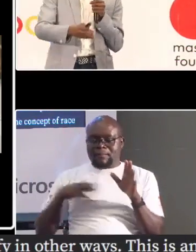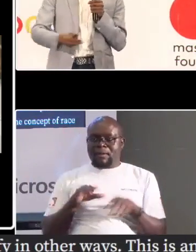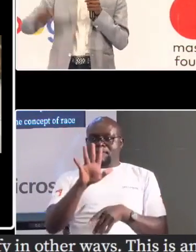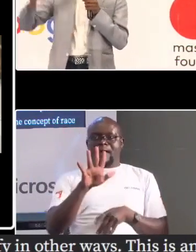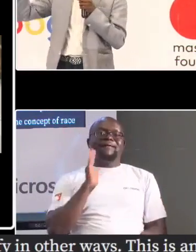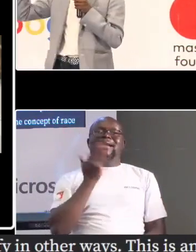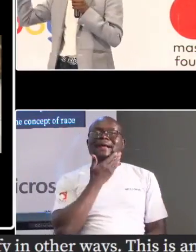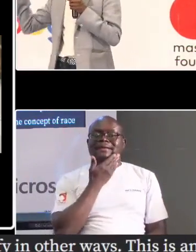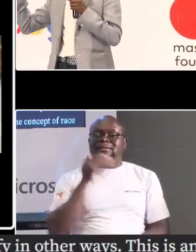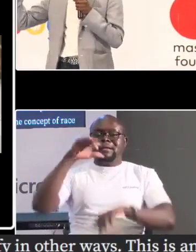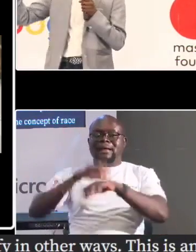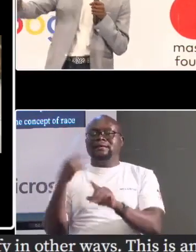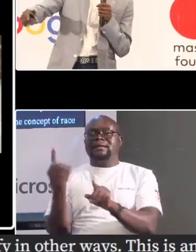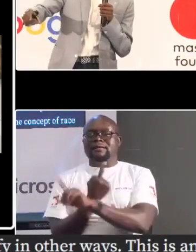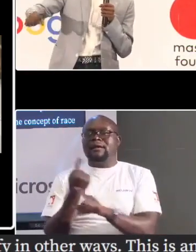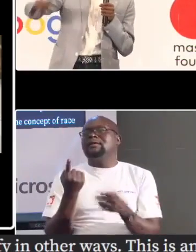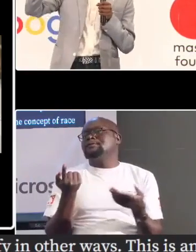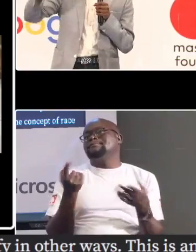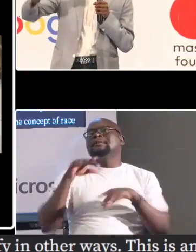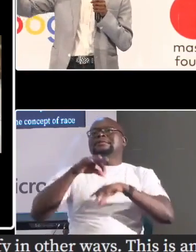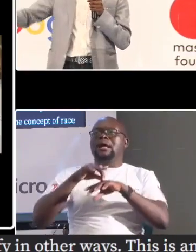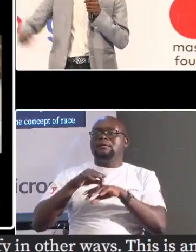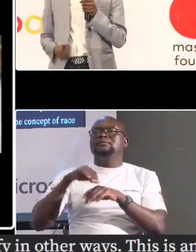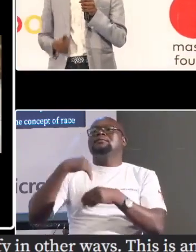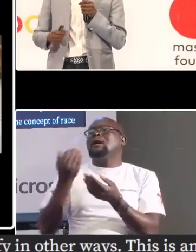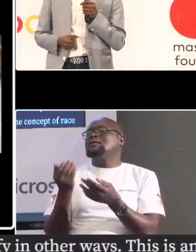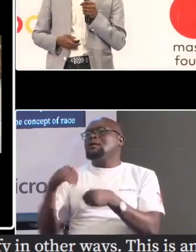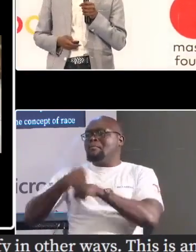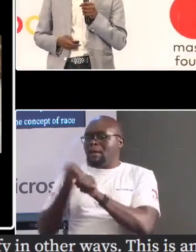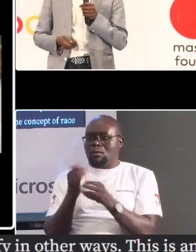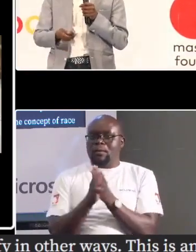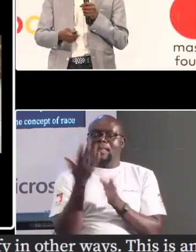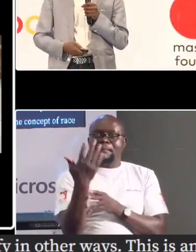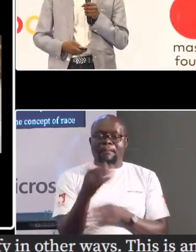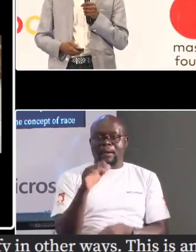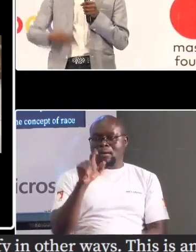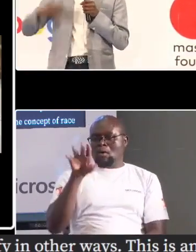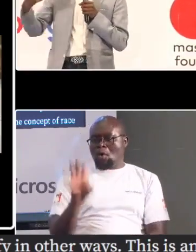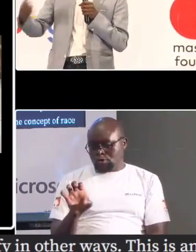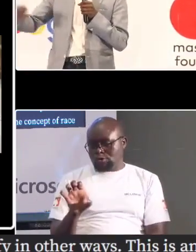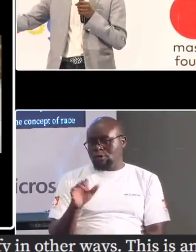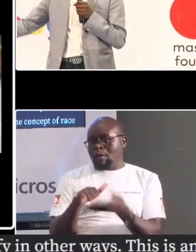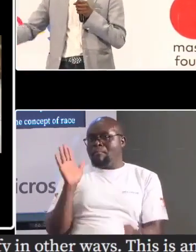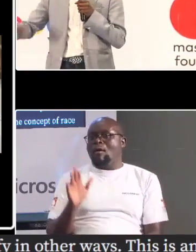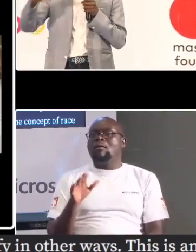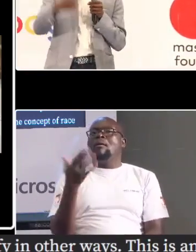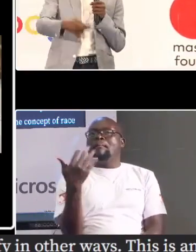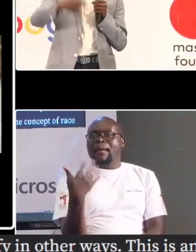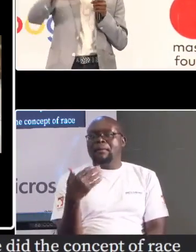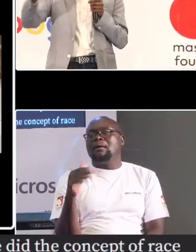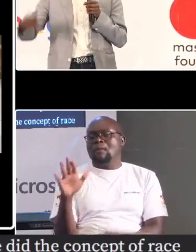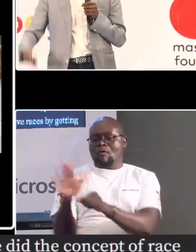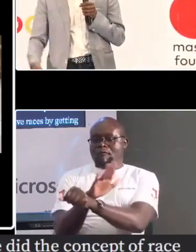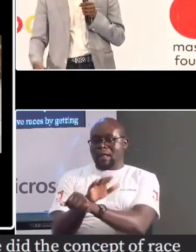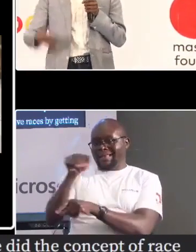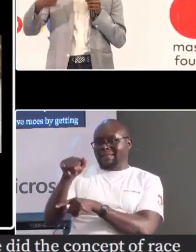races by getting different skulls and filling them with peppercorns. And the more peppercorns you could fill